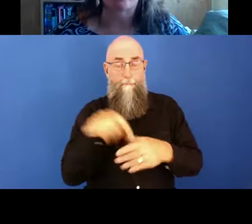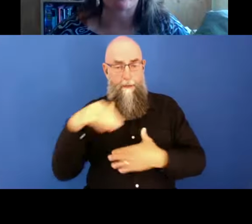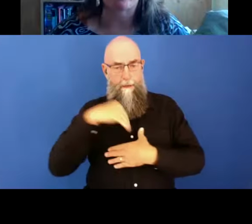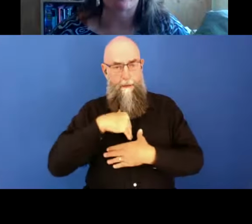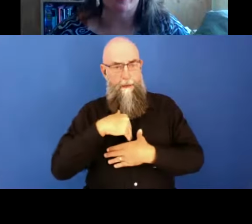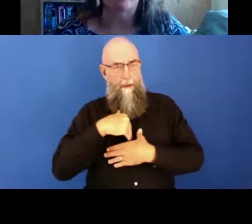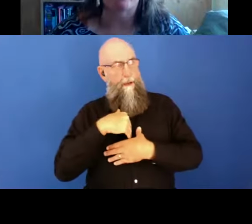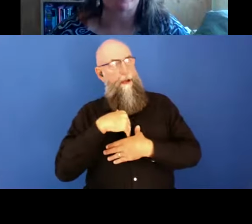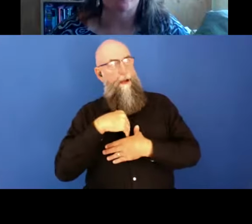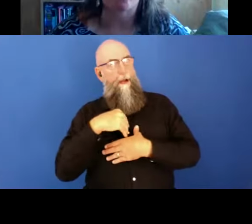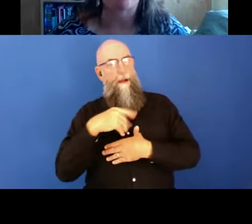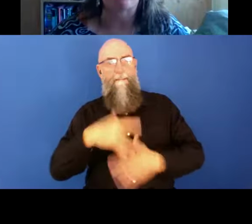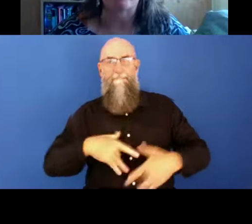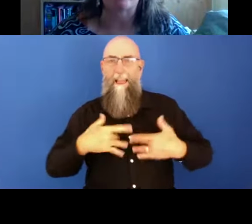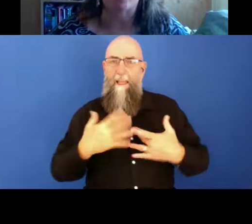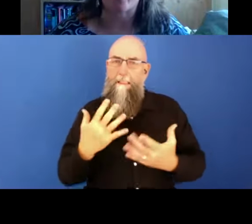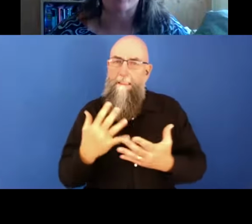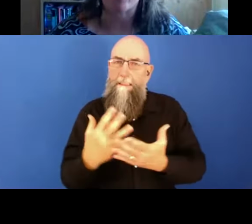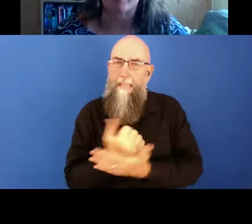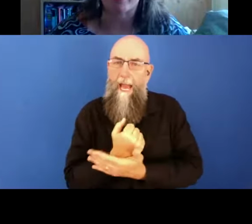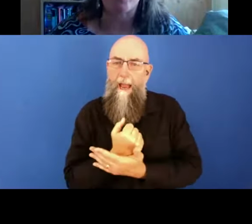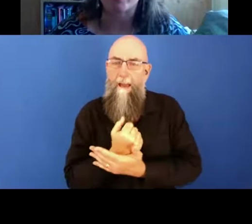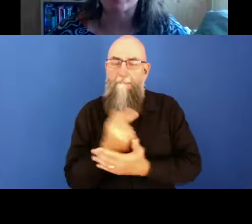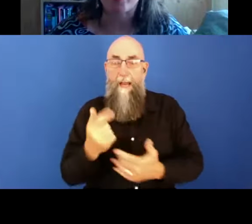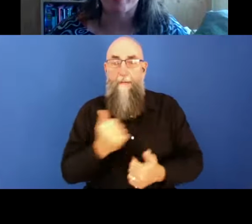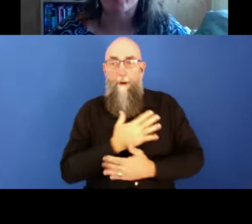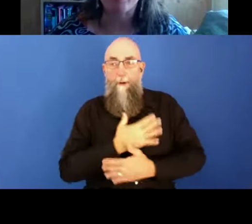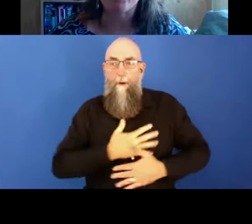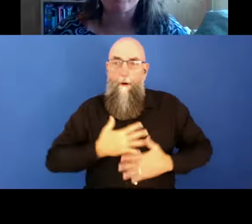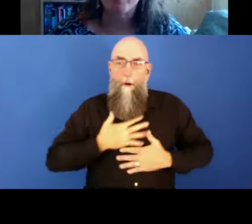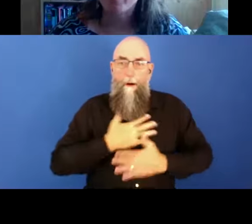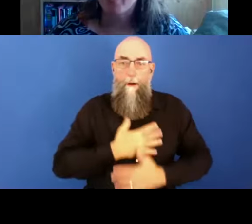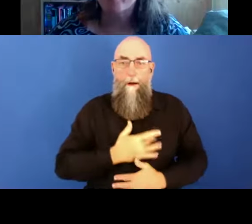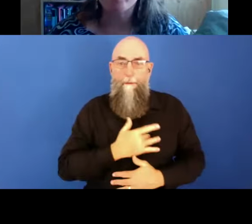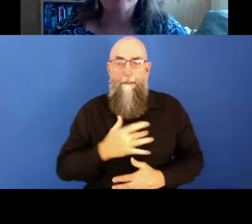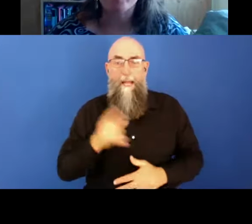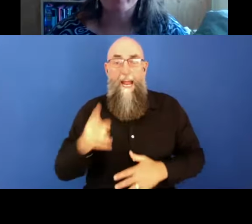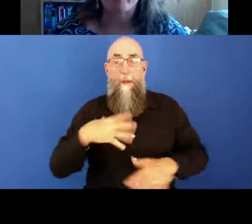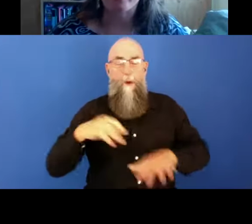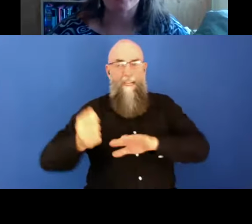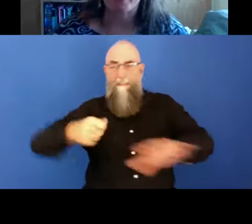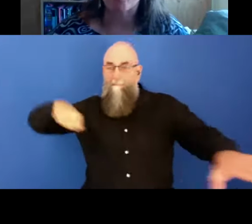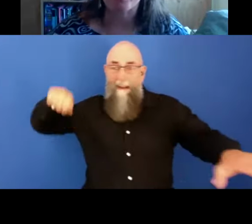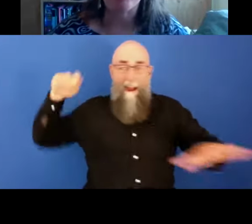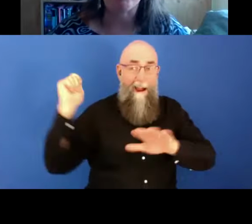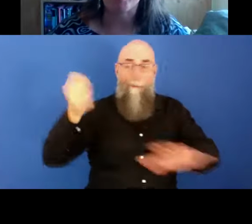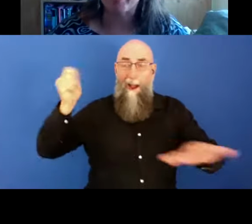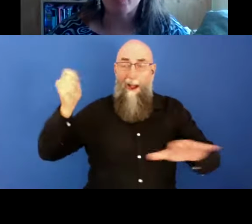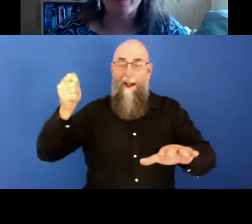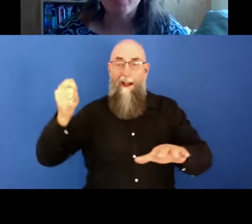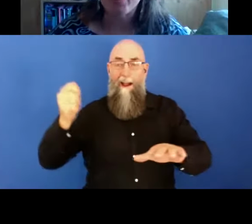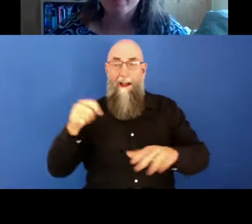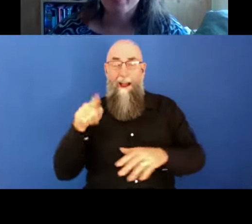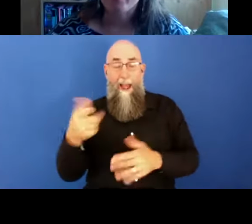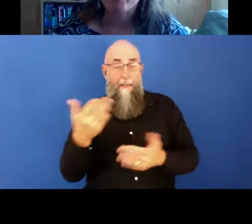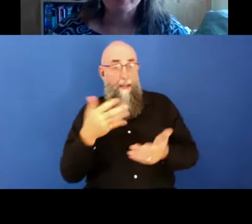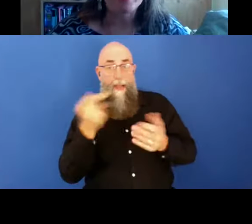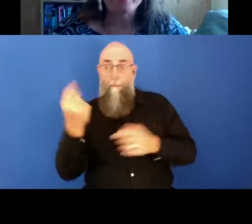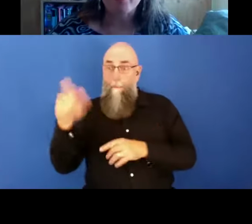you know i think he had he had a lot of feelings going on and he wanted to crack a whip and there was someone there that could help him crack the whip